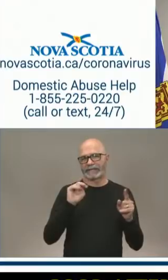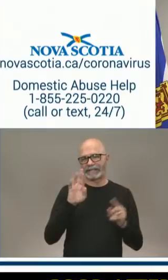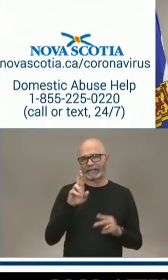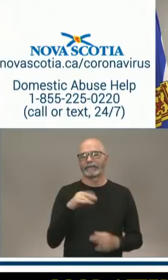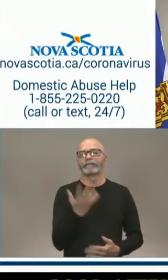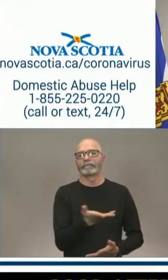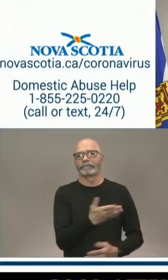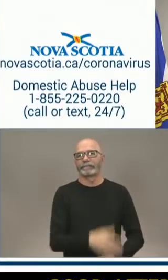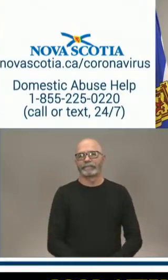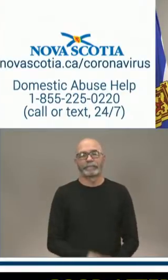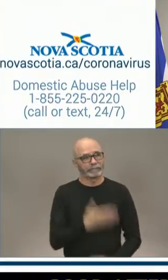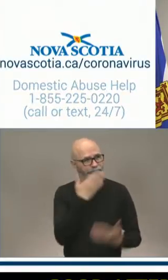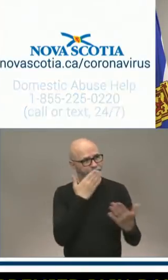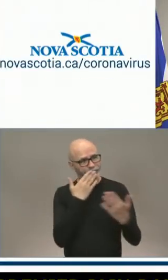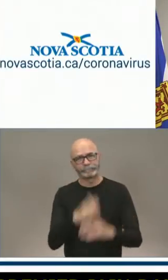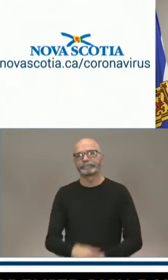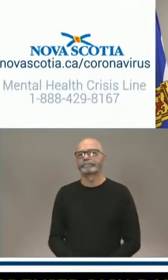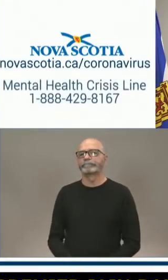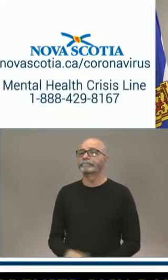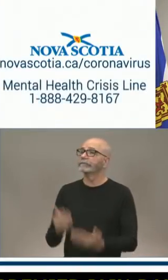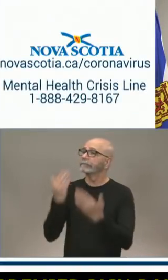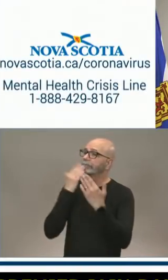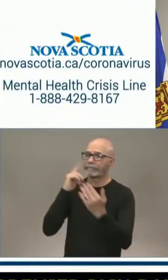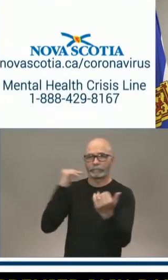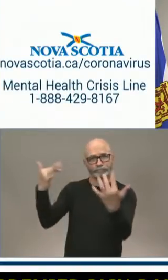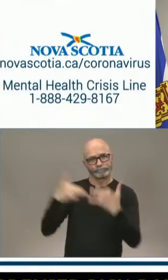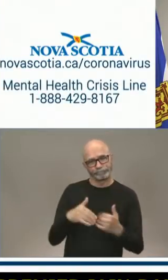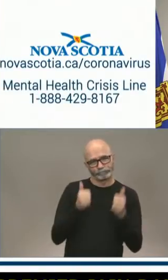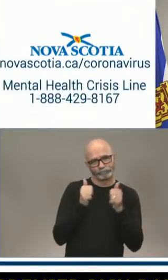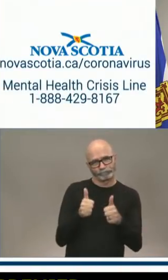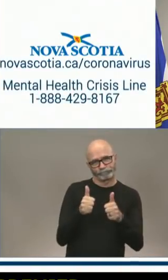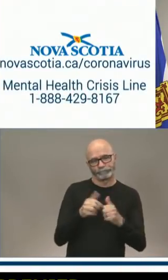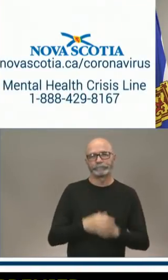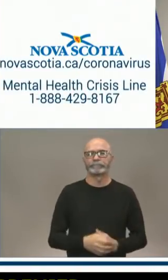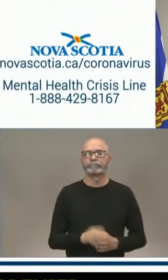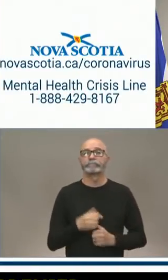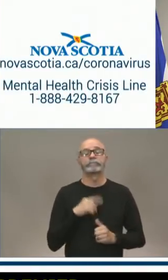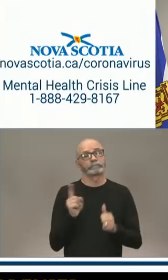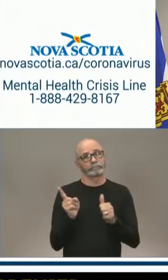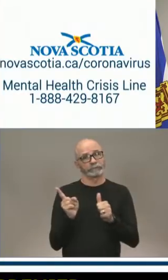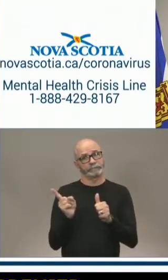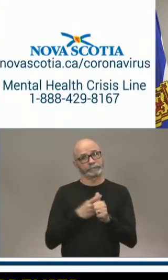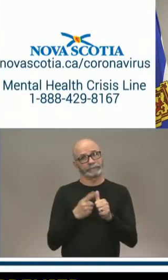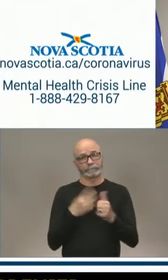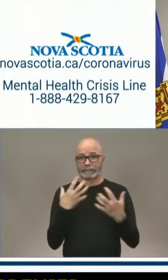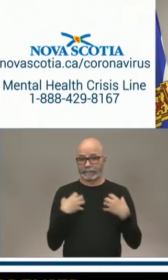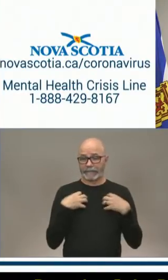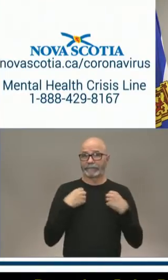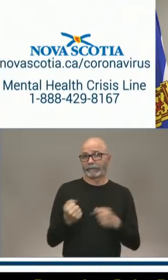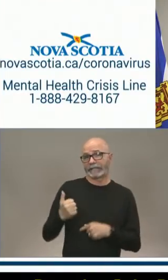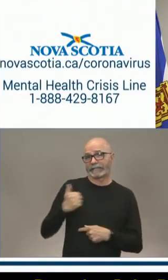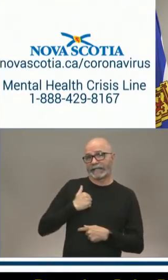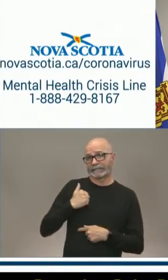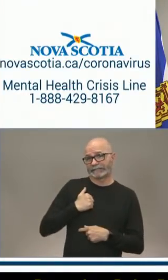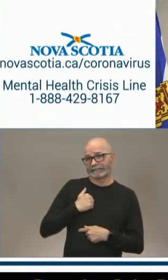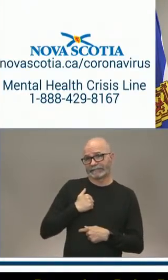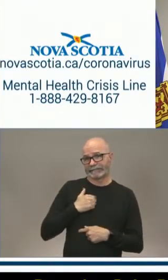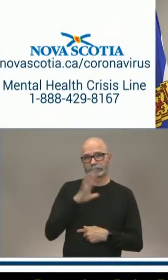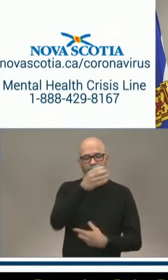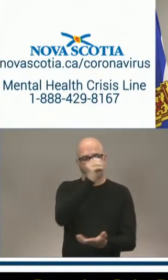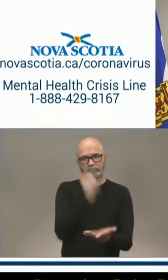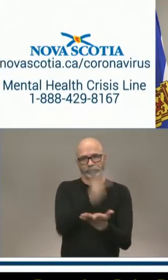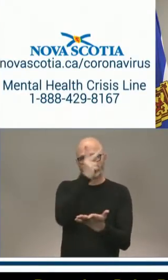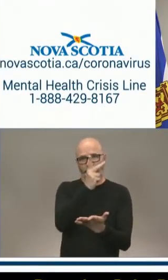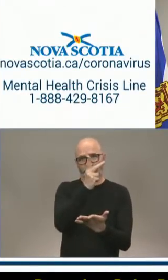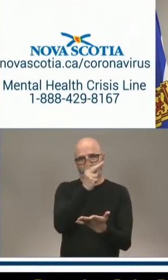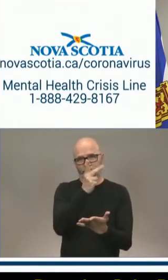Tina. Thanks for joining us today. Let me start with the news that Health Canada has just approved the Johnson & Johnson vaccine for